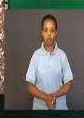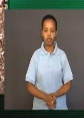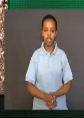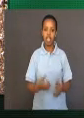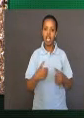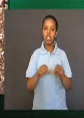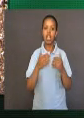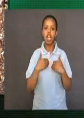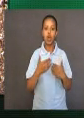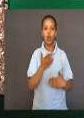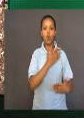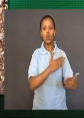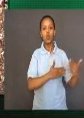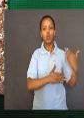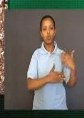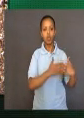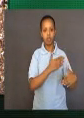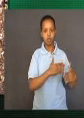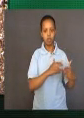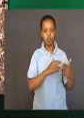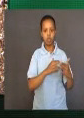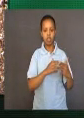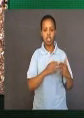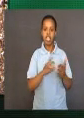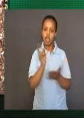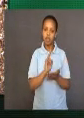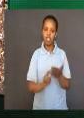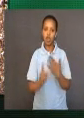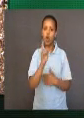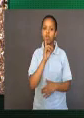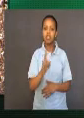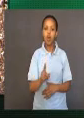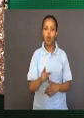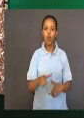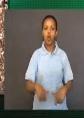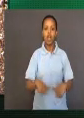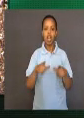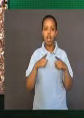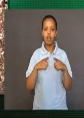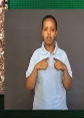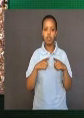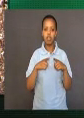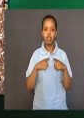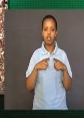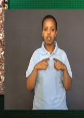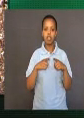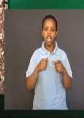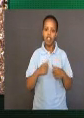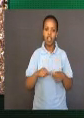Spontaneous generation states that life evolved spontaneously